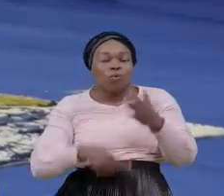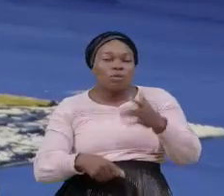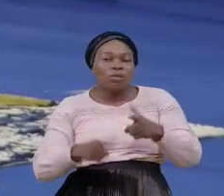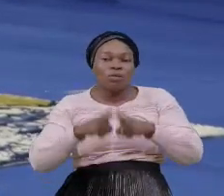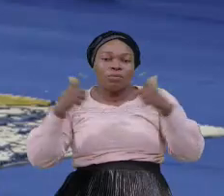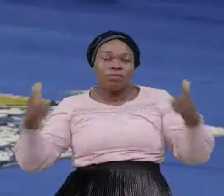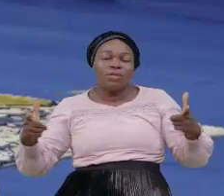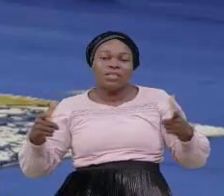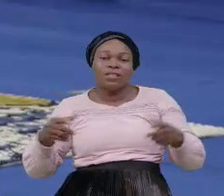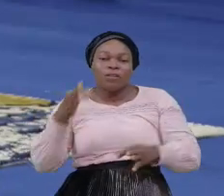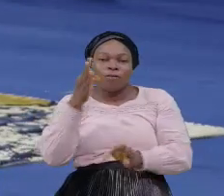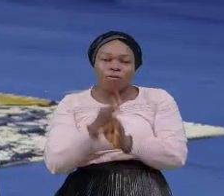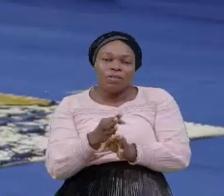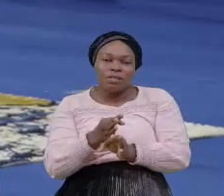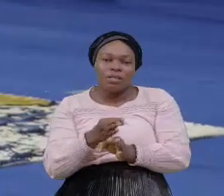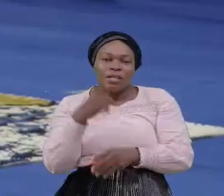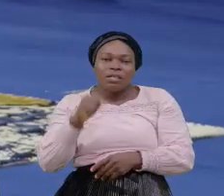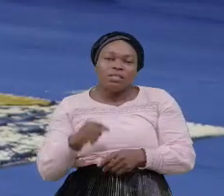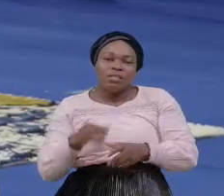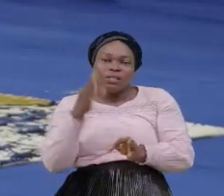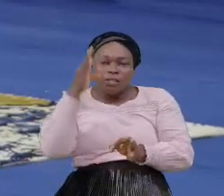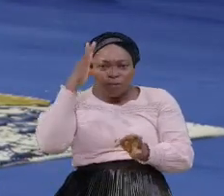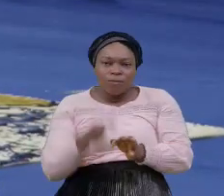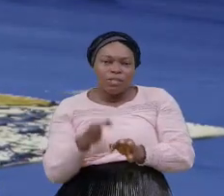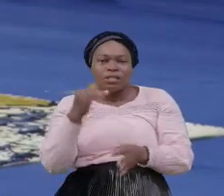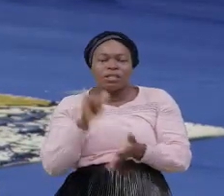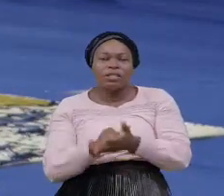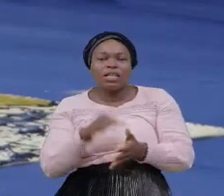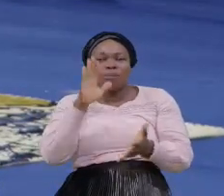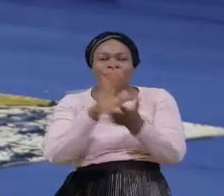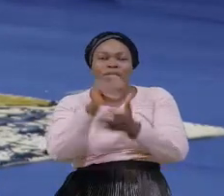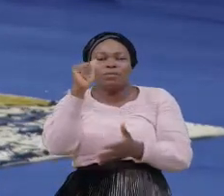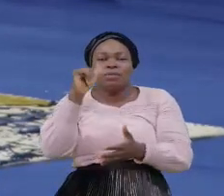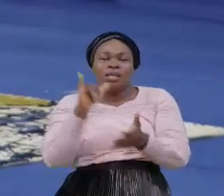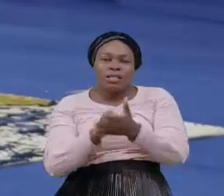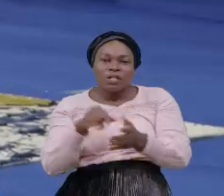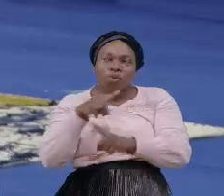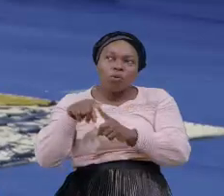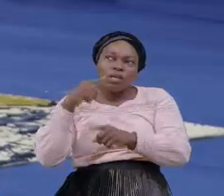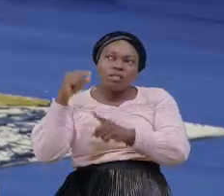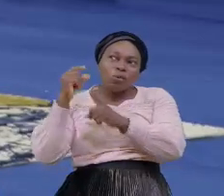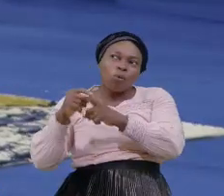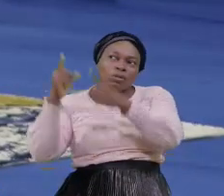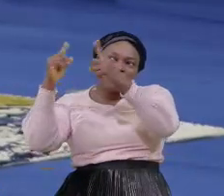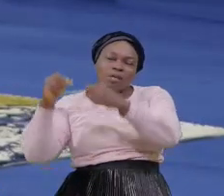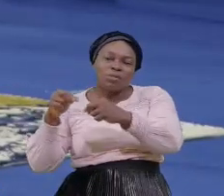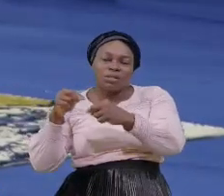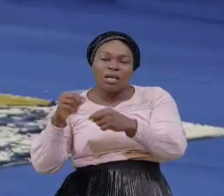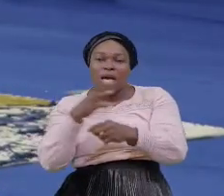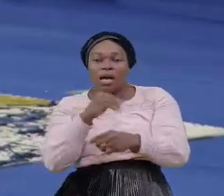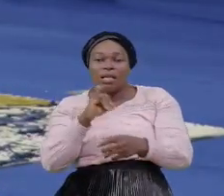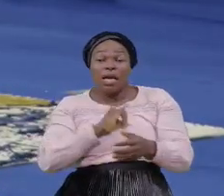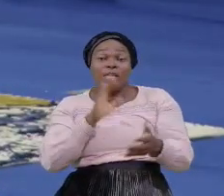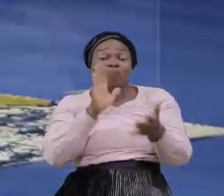that when the word is spoken and is sent to me, sickness will vanish. That's the great faith.